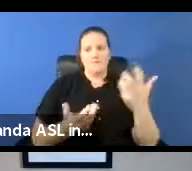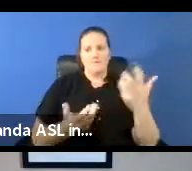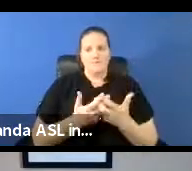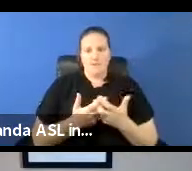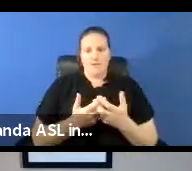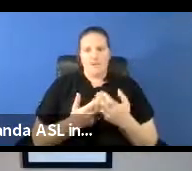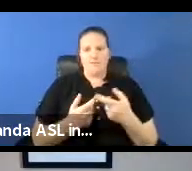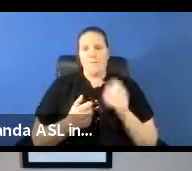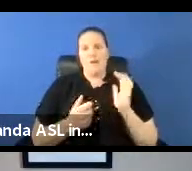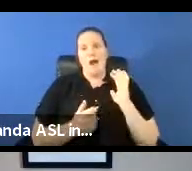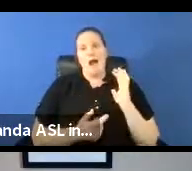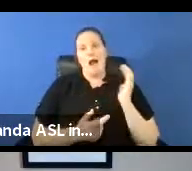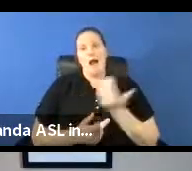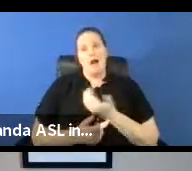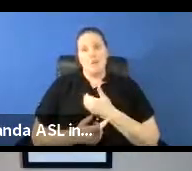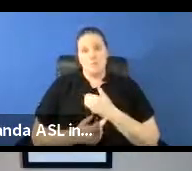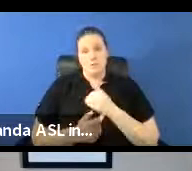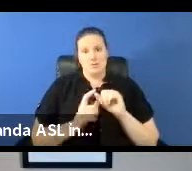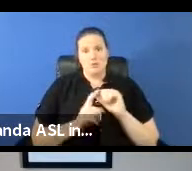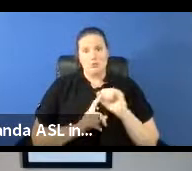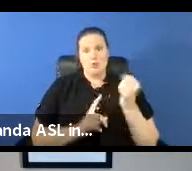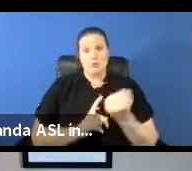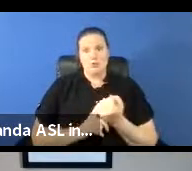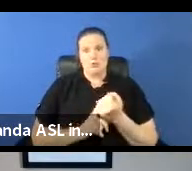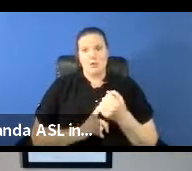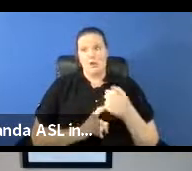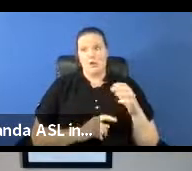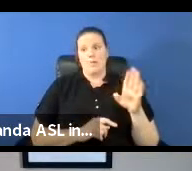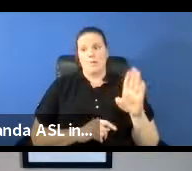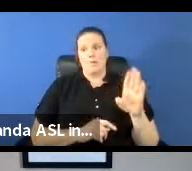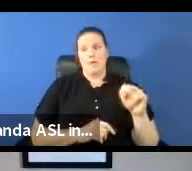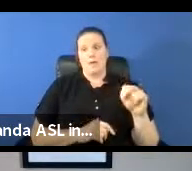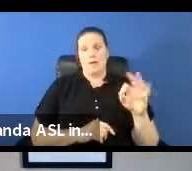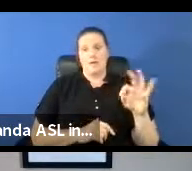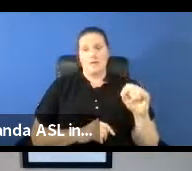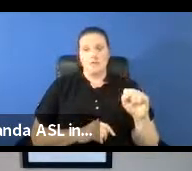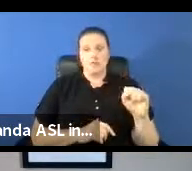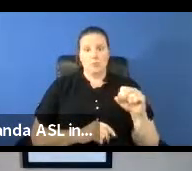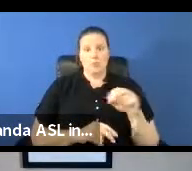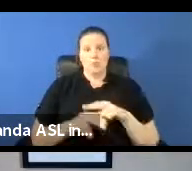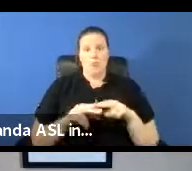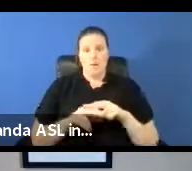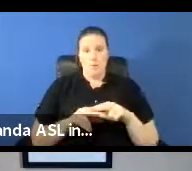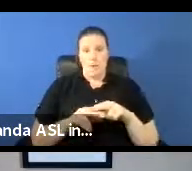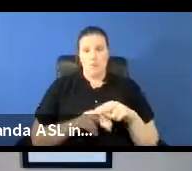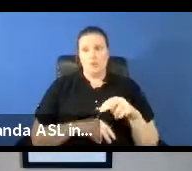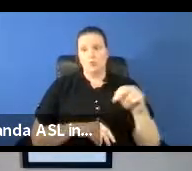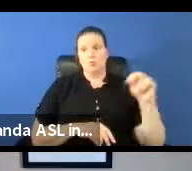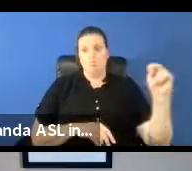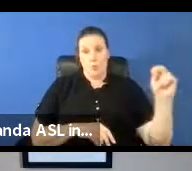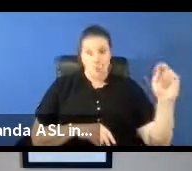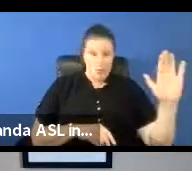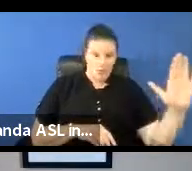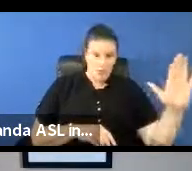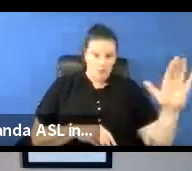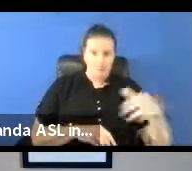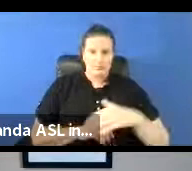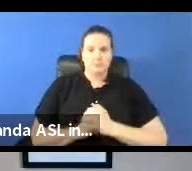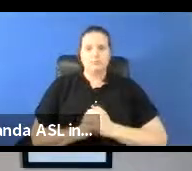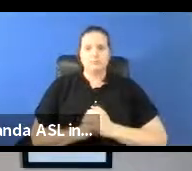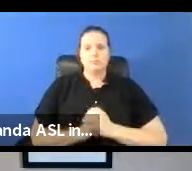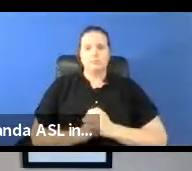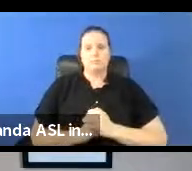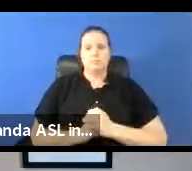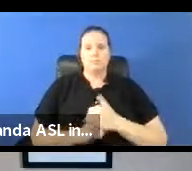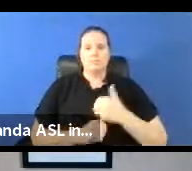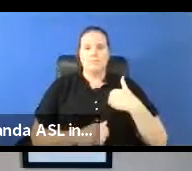set of circumstances we have. With the BNSF rail line to the north, with